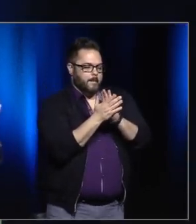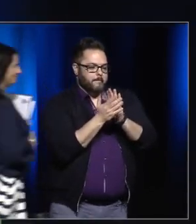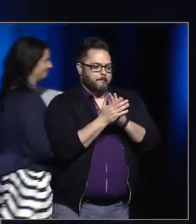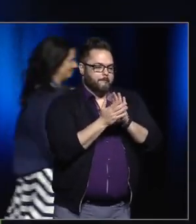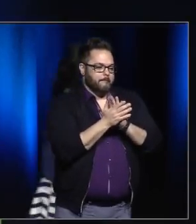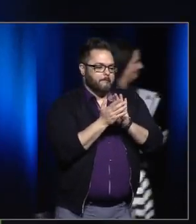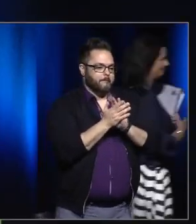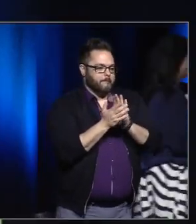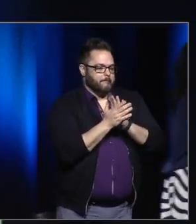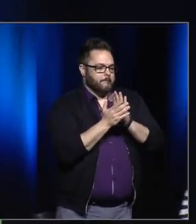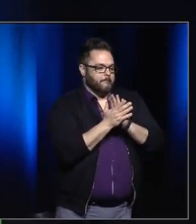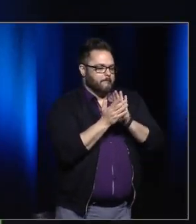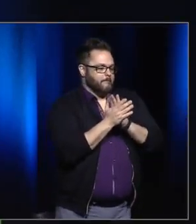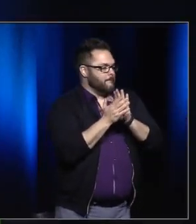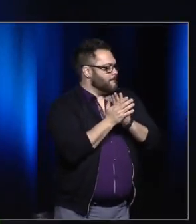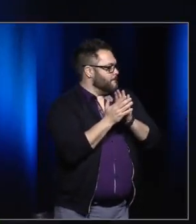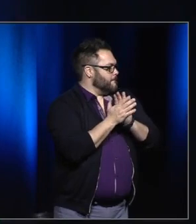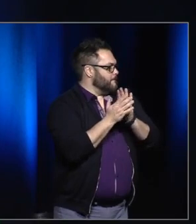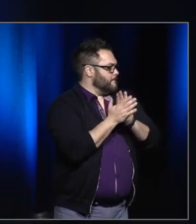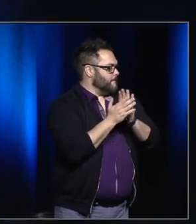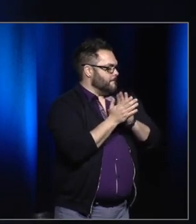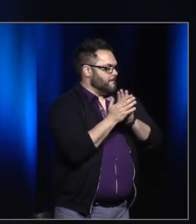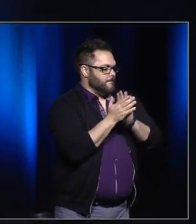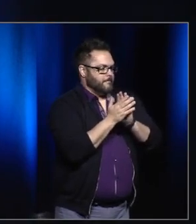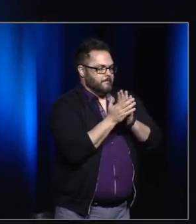Please join me in thanking Rochelle for a great comment. Cheers.